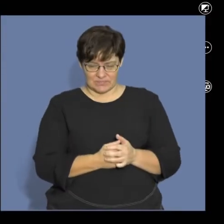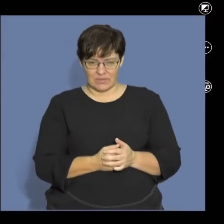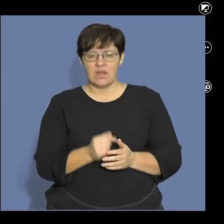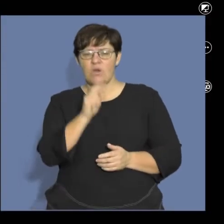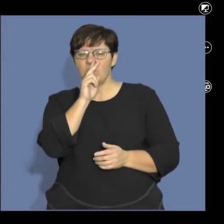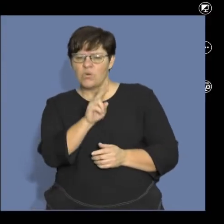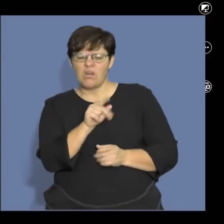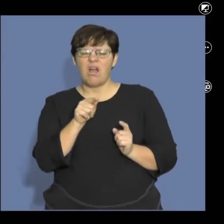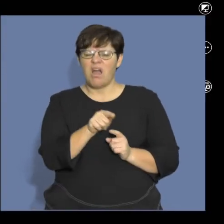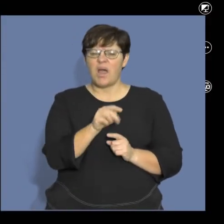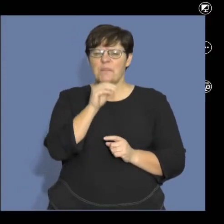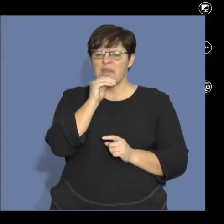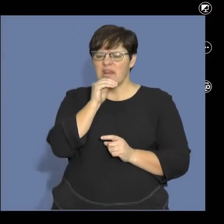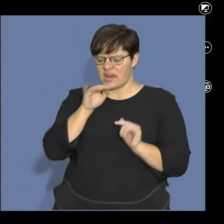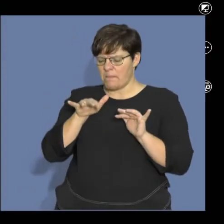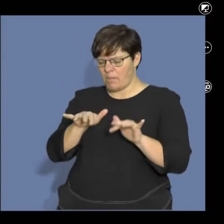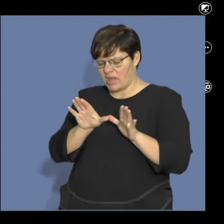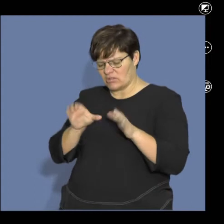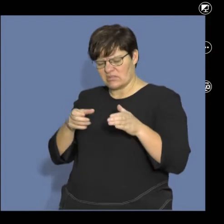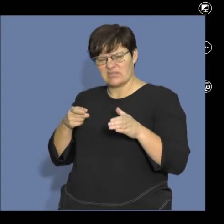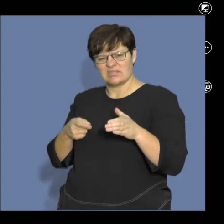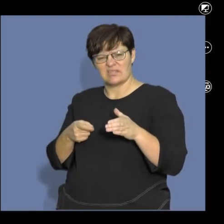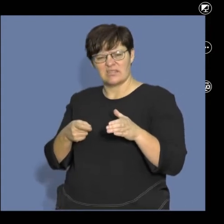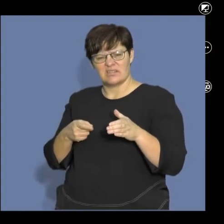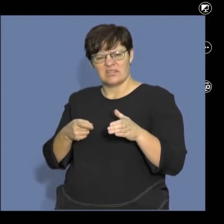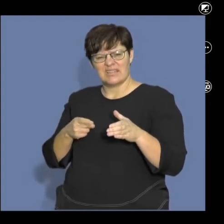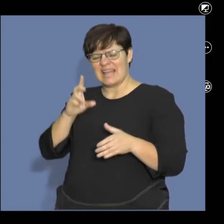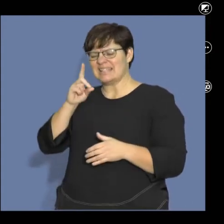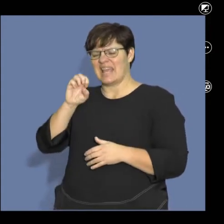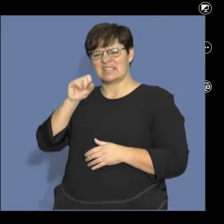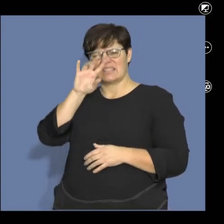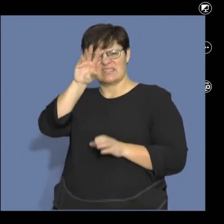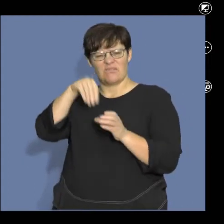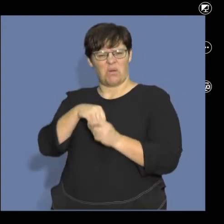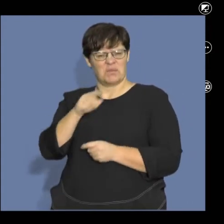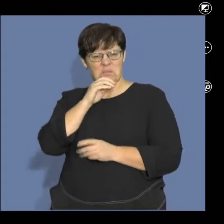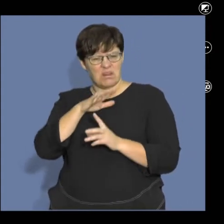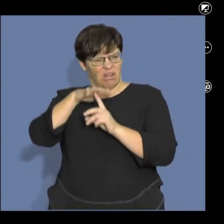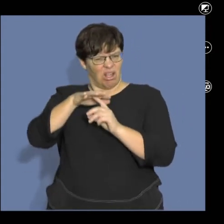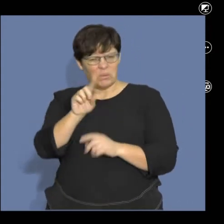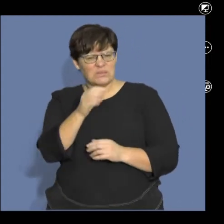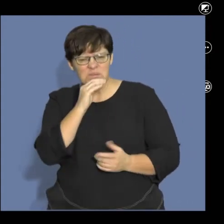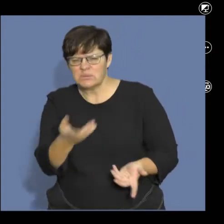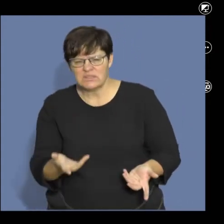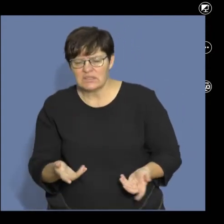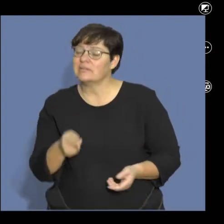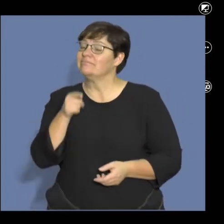about density in terms of populations. So here we're referring to